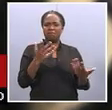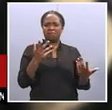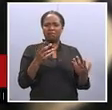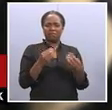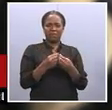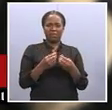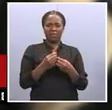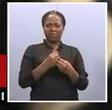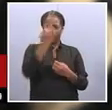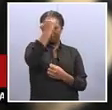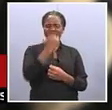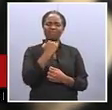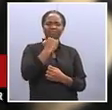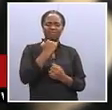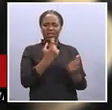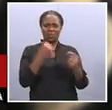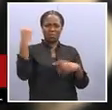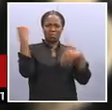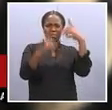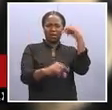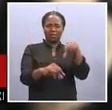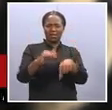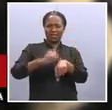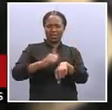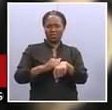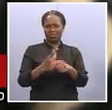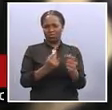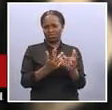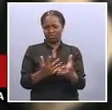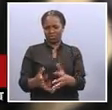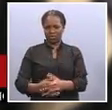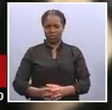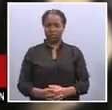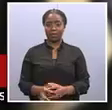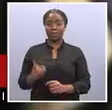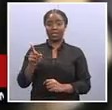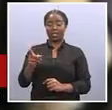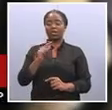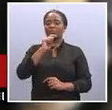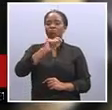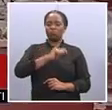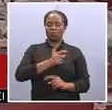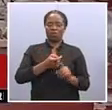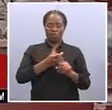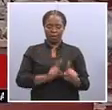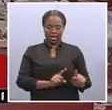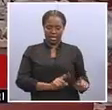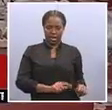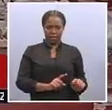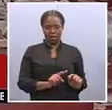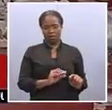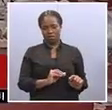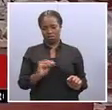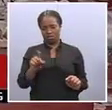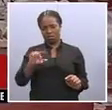cloths around their face, throwing people with stones. She's originally from Cape Town and has been in the hospital for